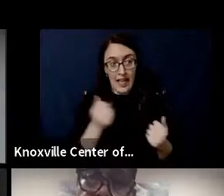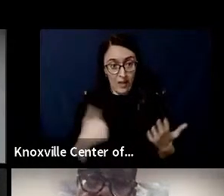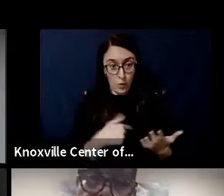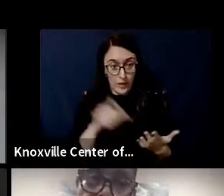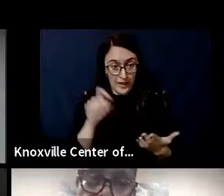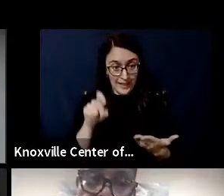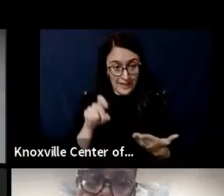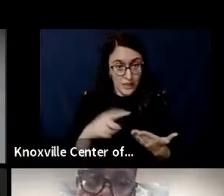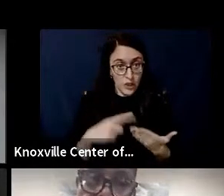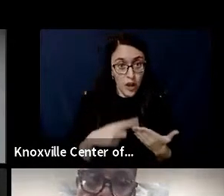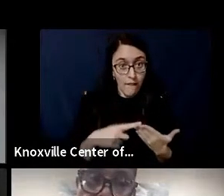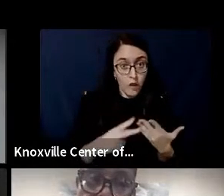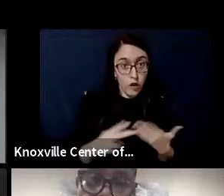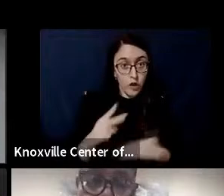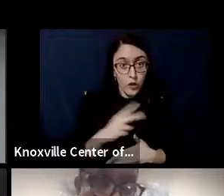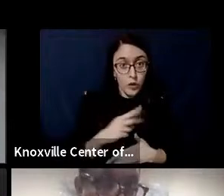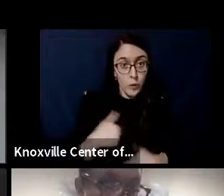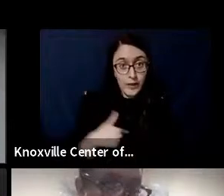cover?